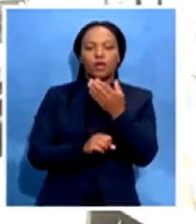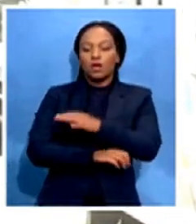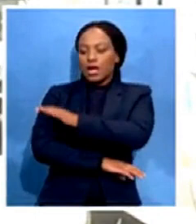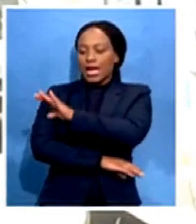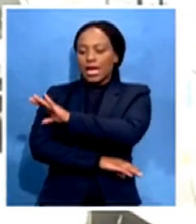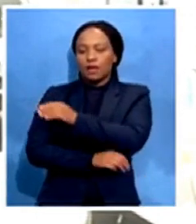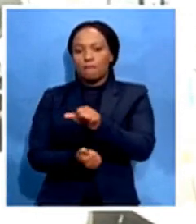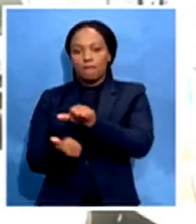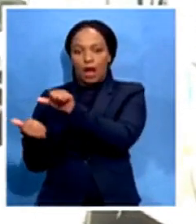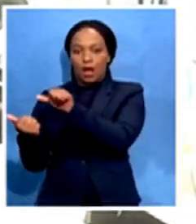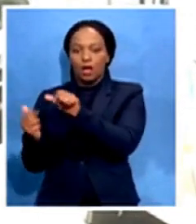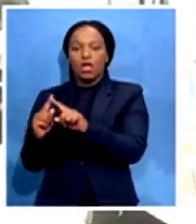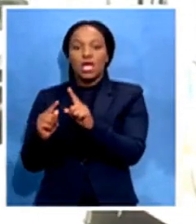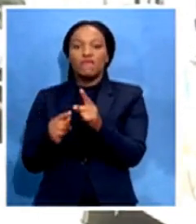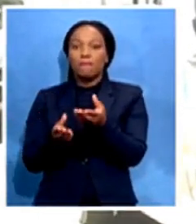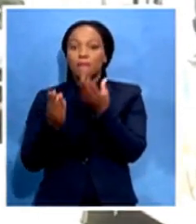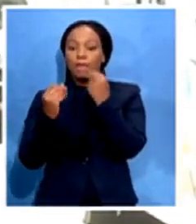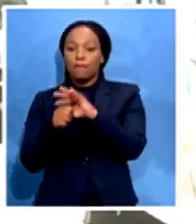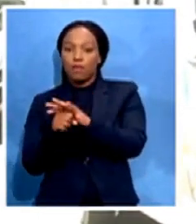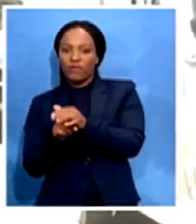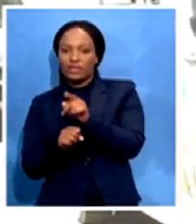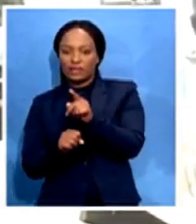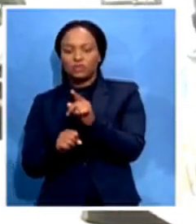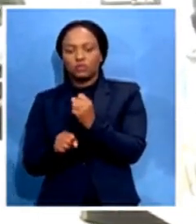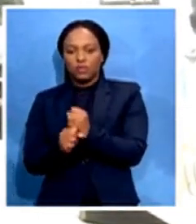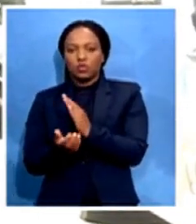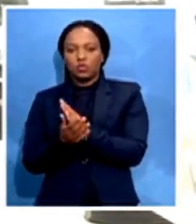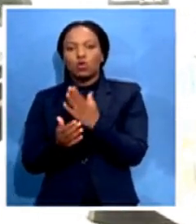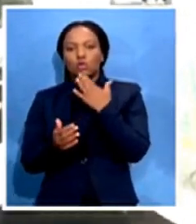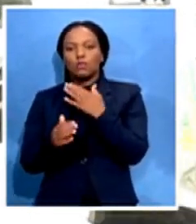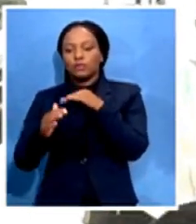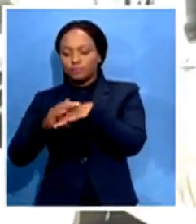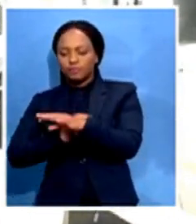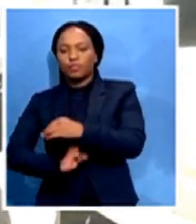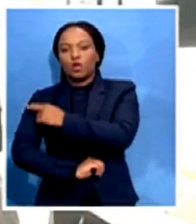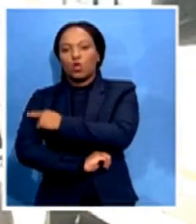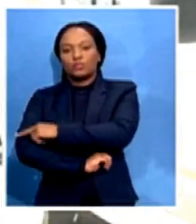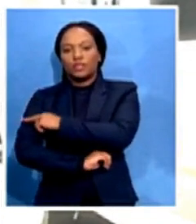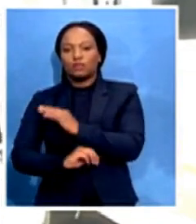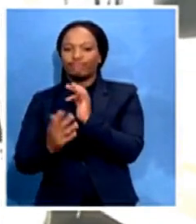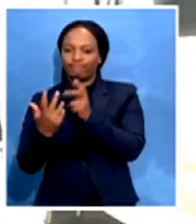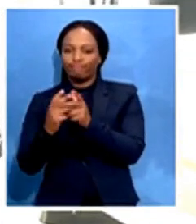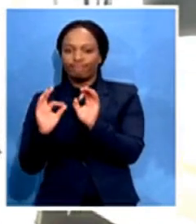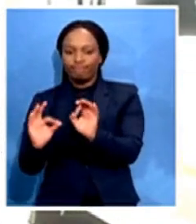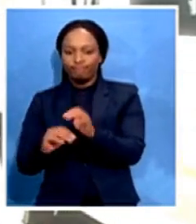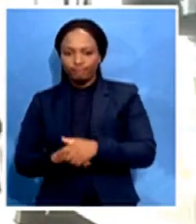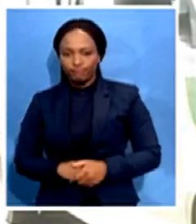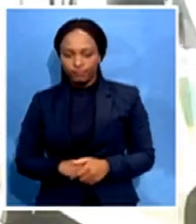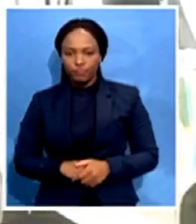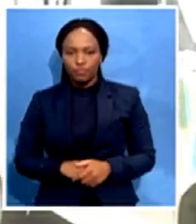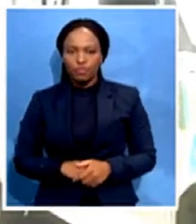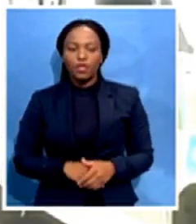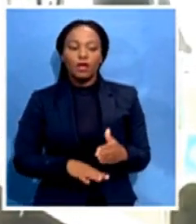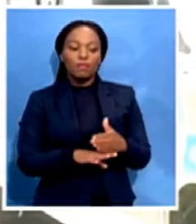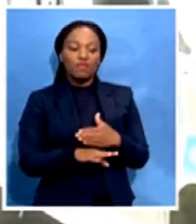we then see that they get admitted to the appropriate facility. Yeah. Before I let you go, I just want to ask you, it's obviously